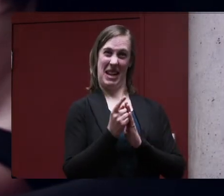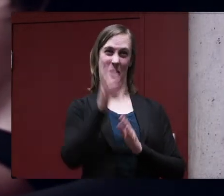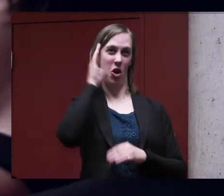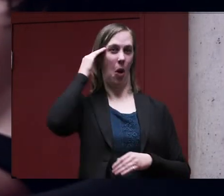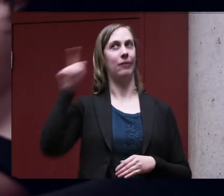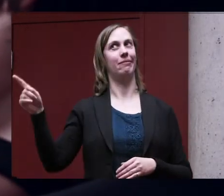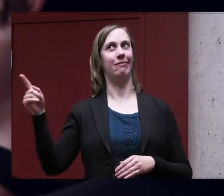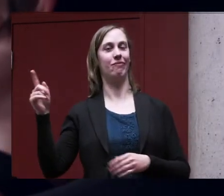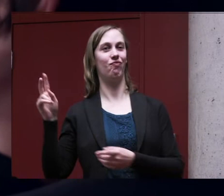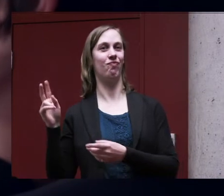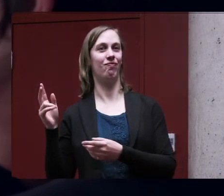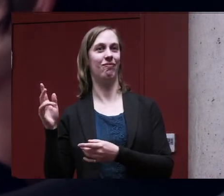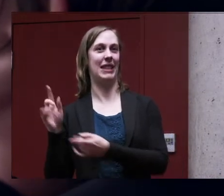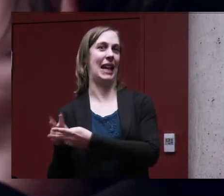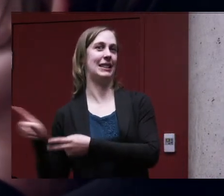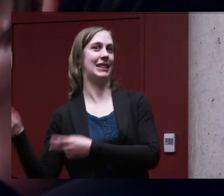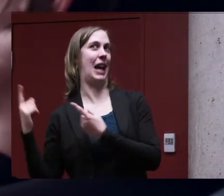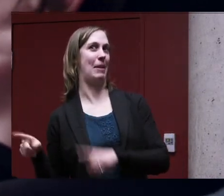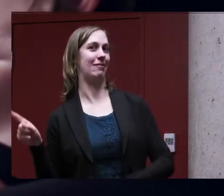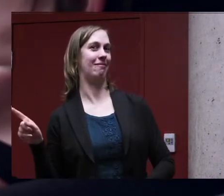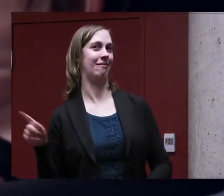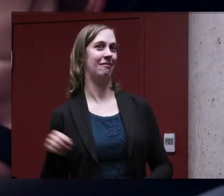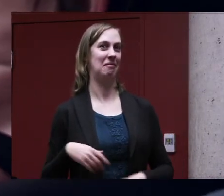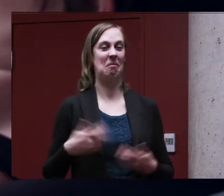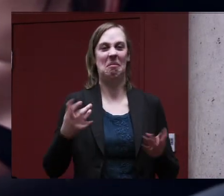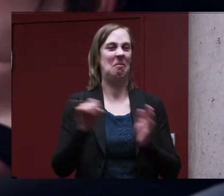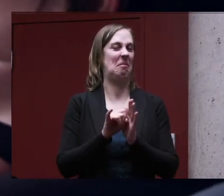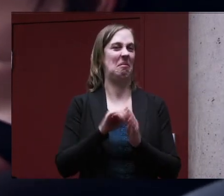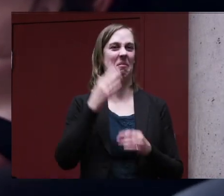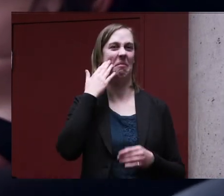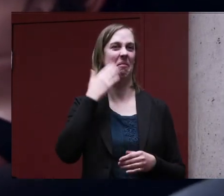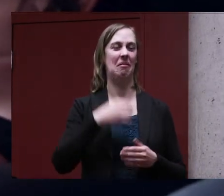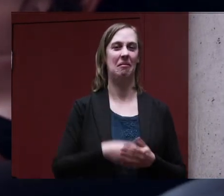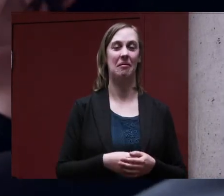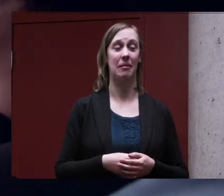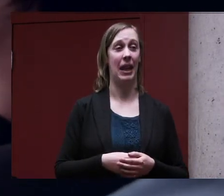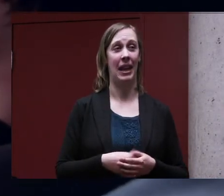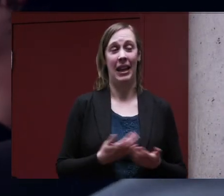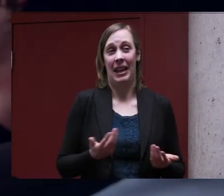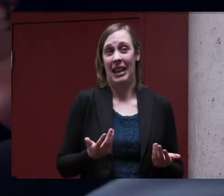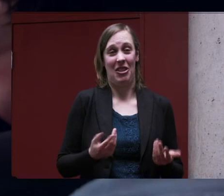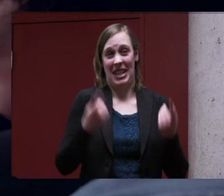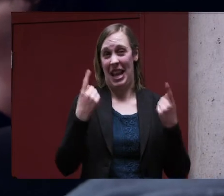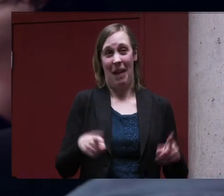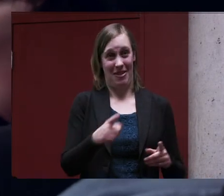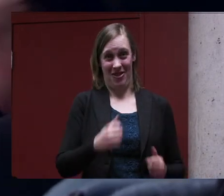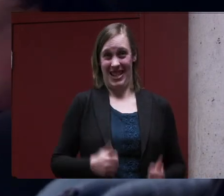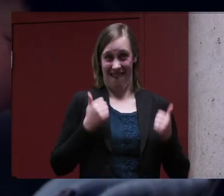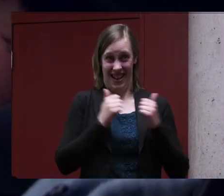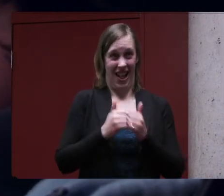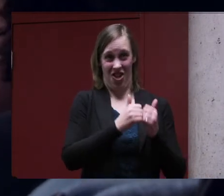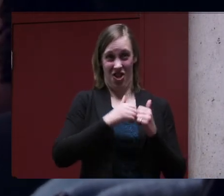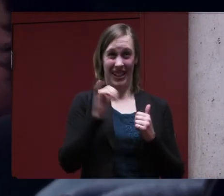So, that's not due to me, that's just because living in a long-term care facility is like living